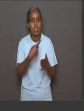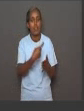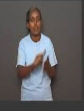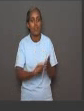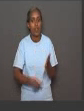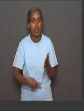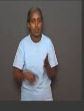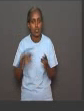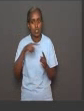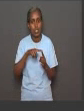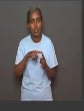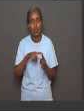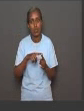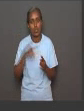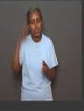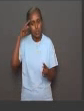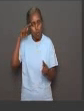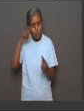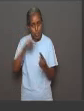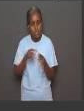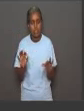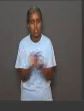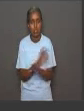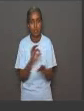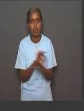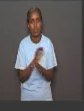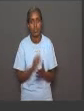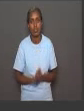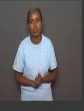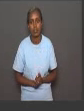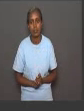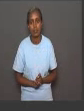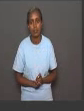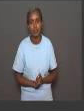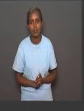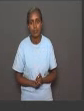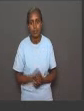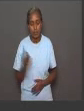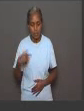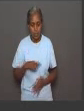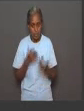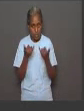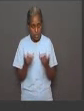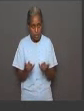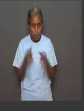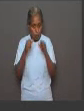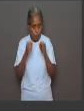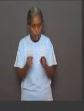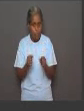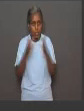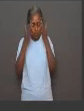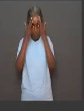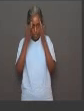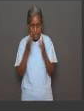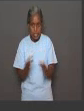values into the objective function. We are now able to